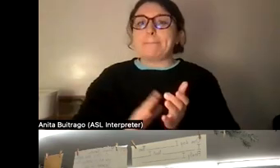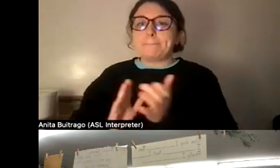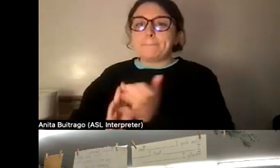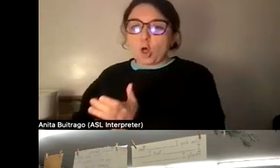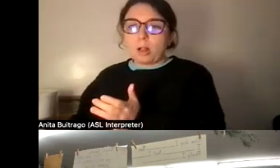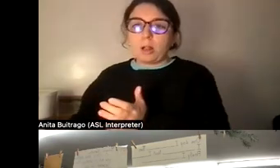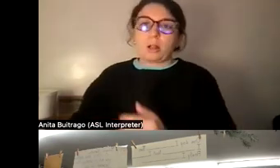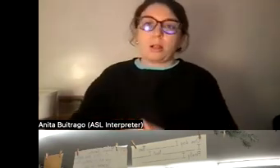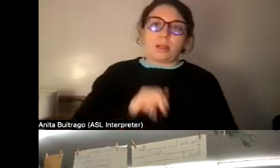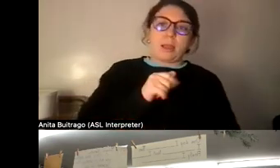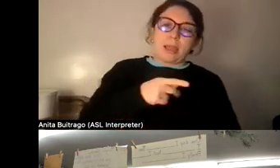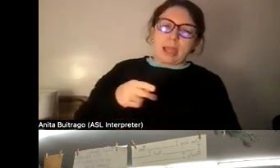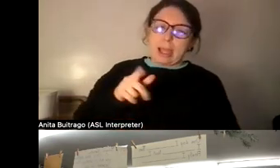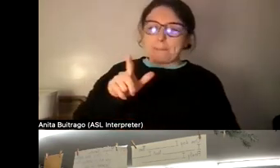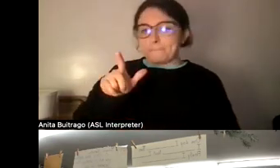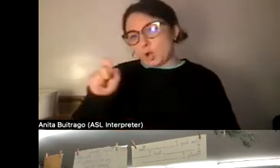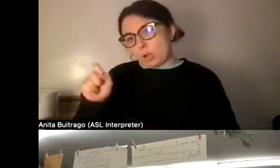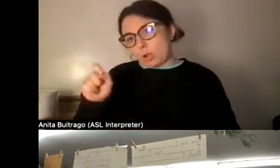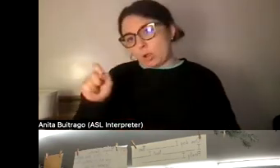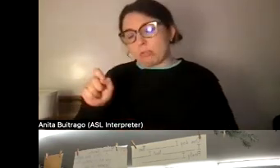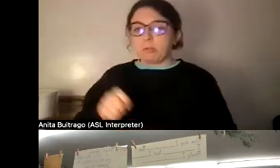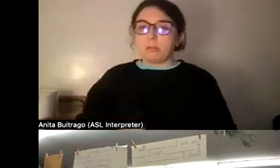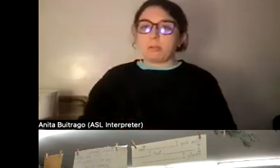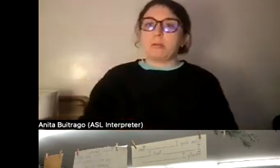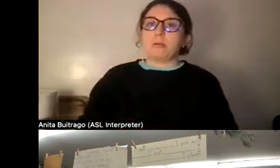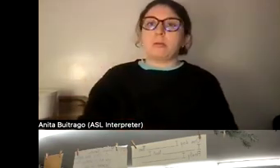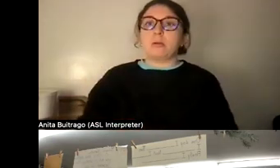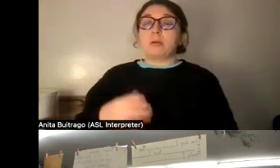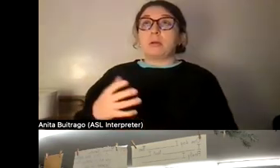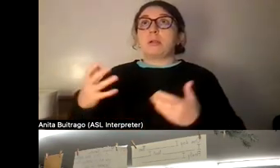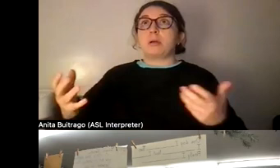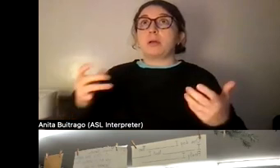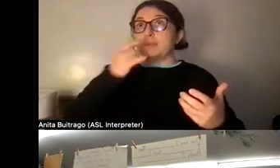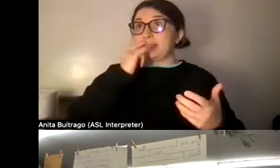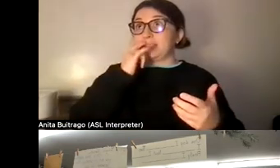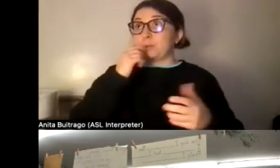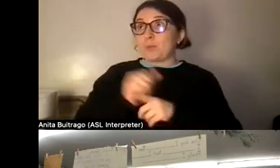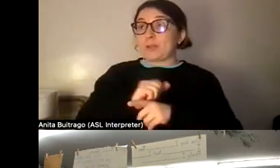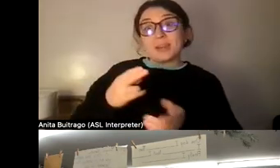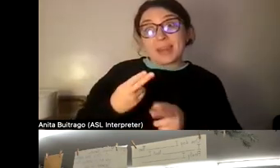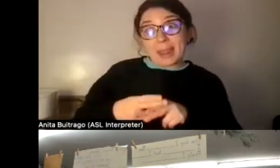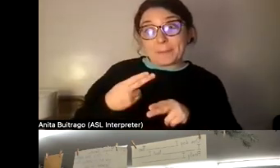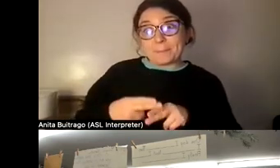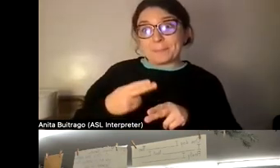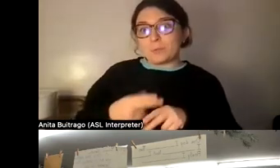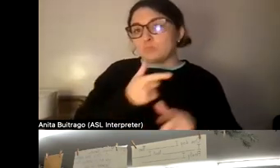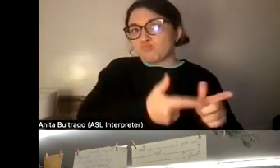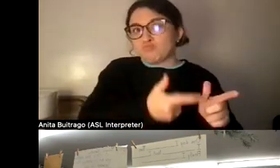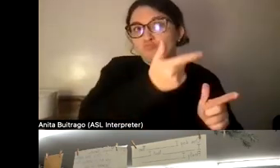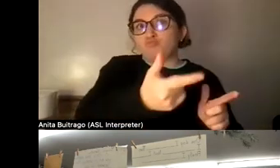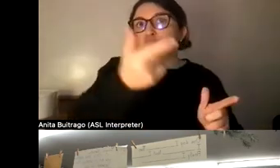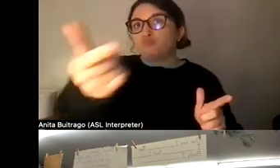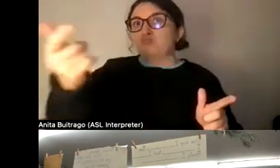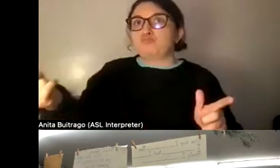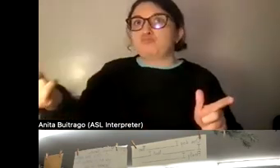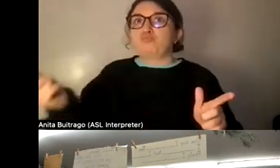Kids, I get a lot of buy-in on this practice with their names. We go around the table, we do everybody's names, except I'm always counting instead of